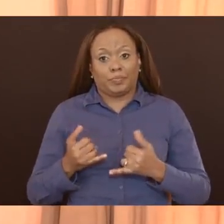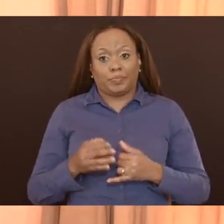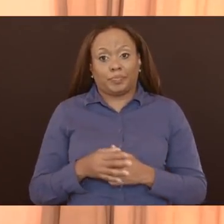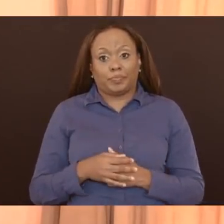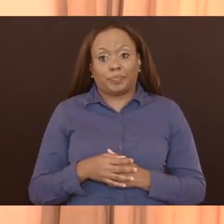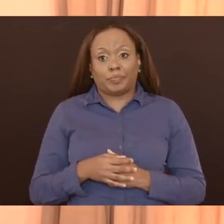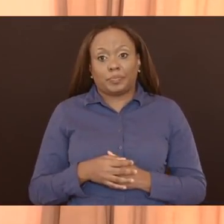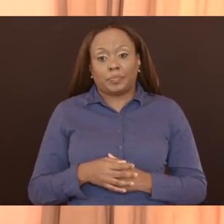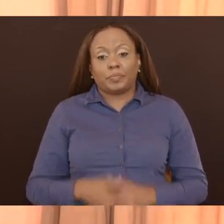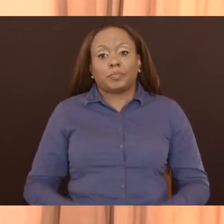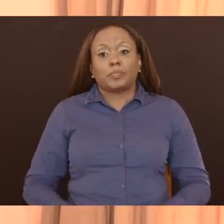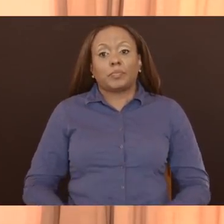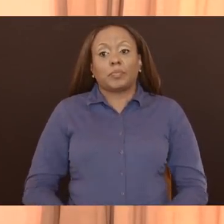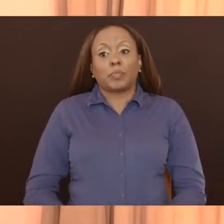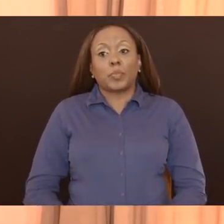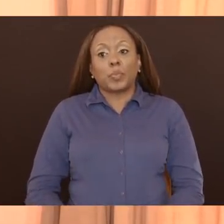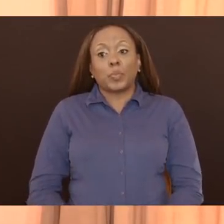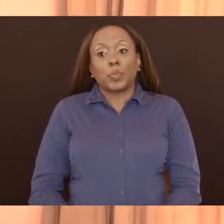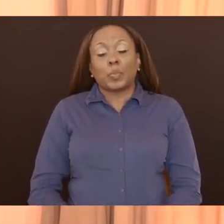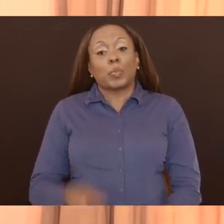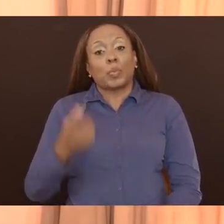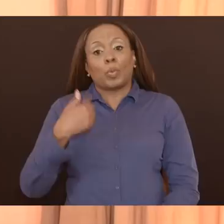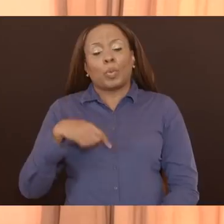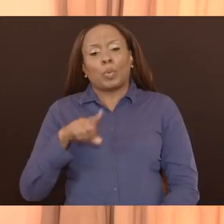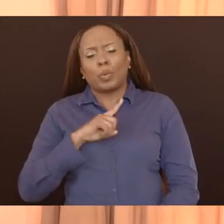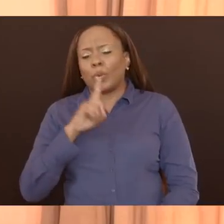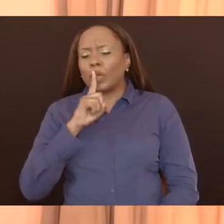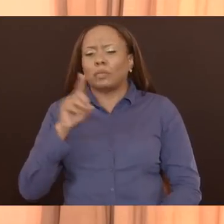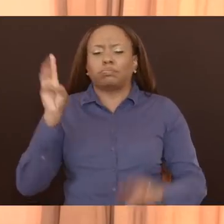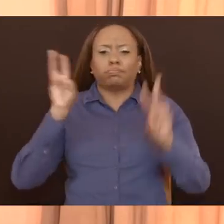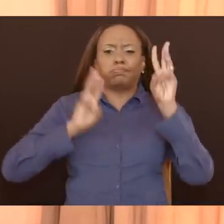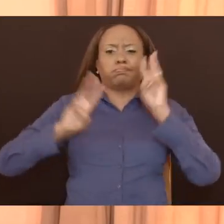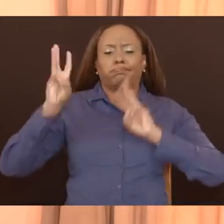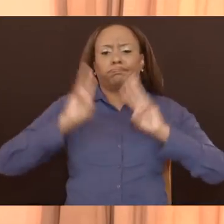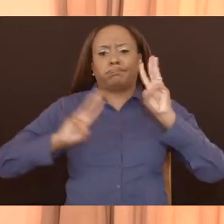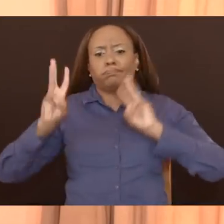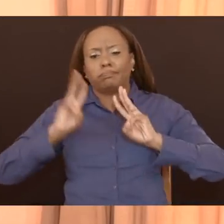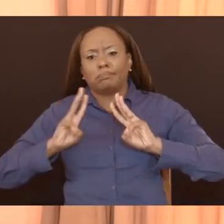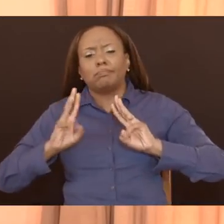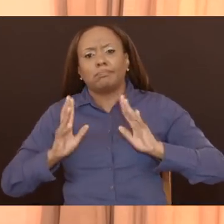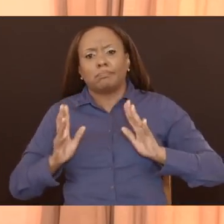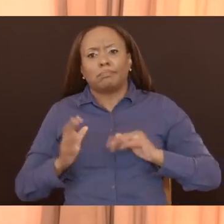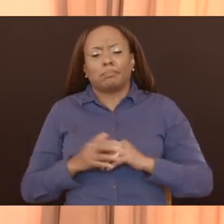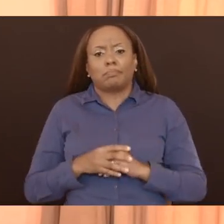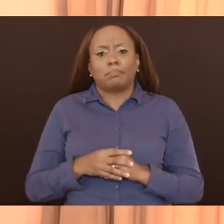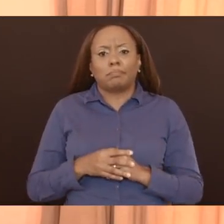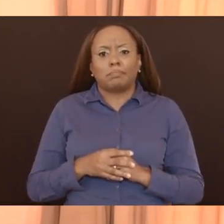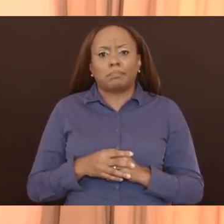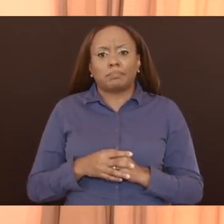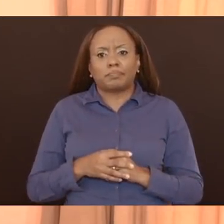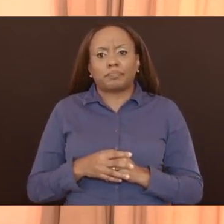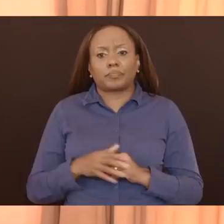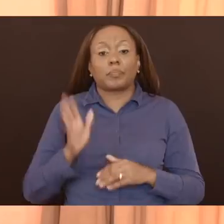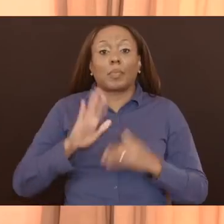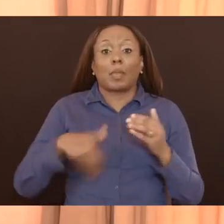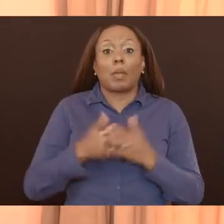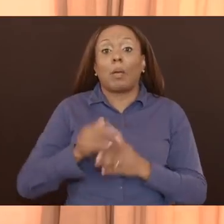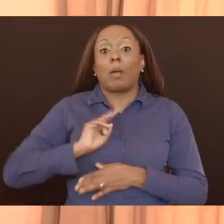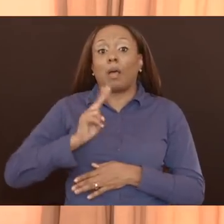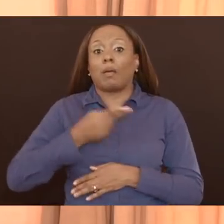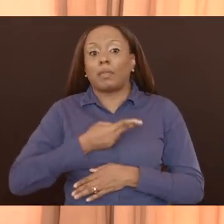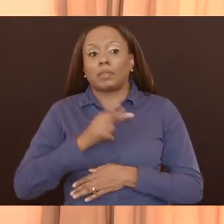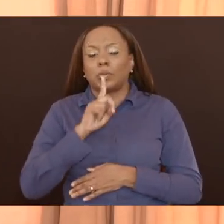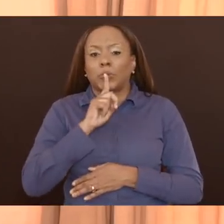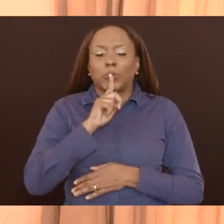be concern expressed by all, and also there must be a desire on the part of each and every one of us as citizens